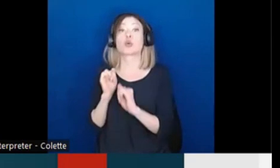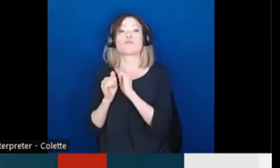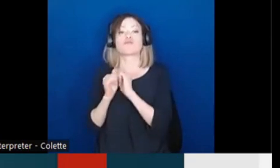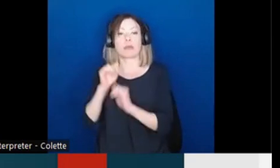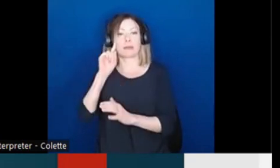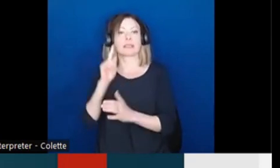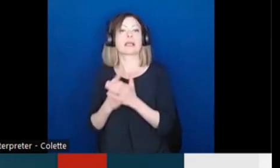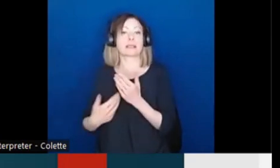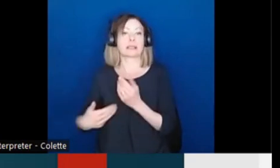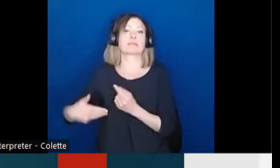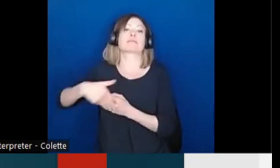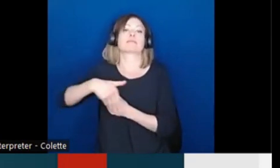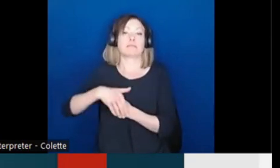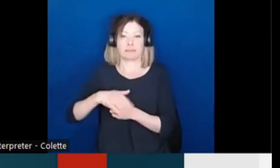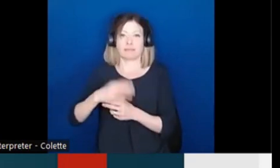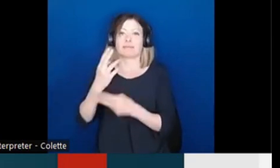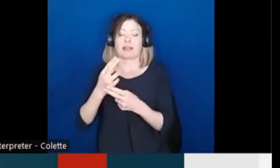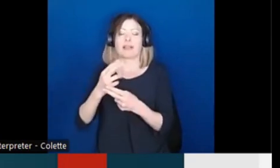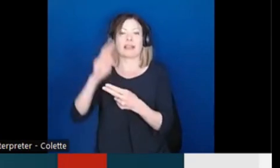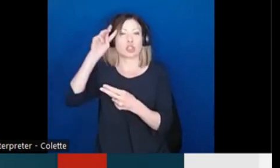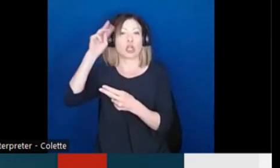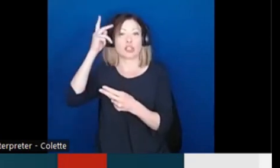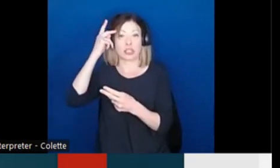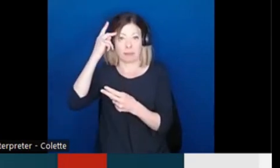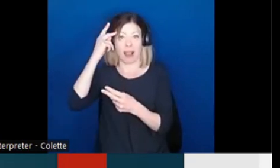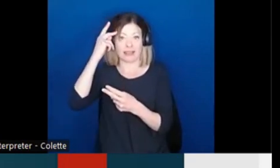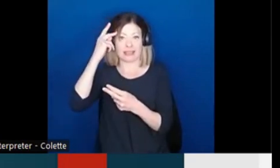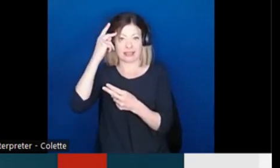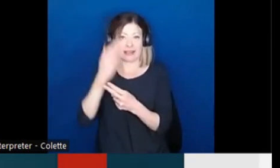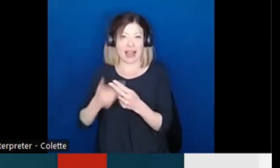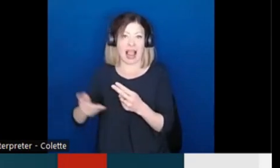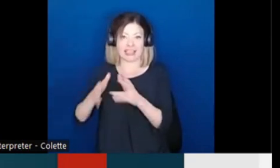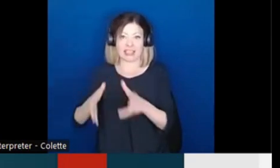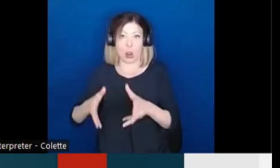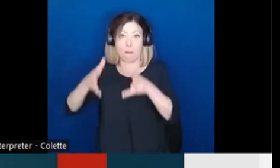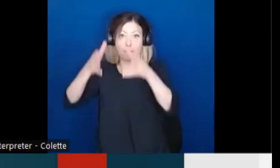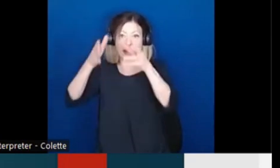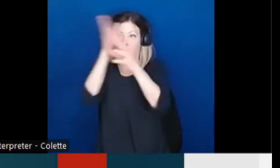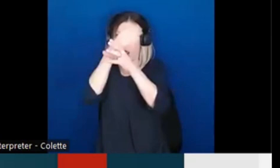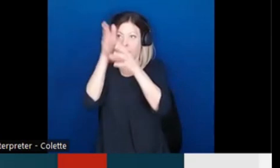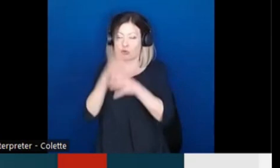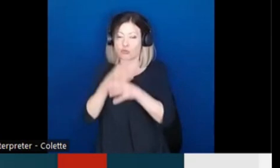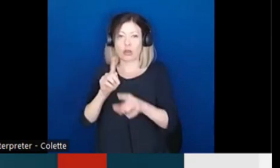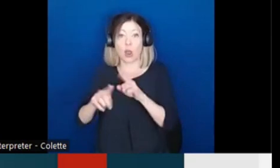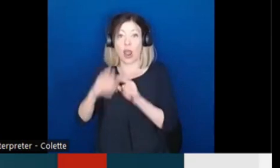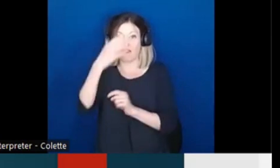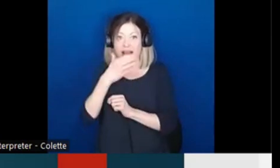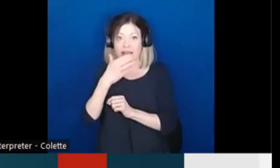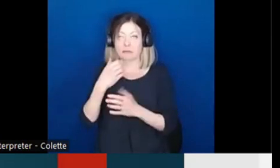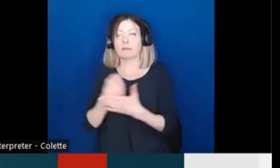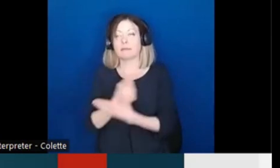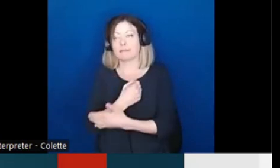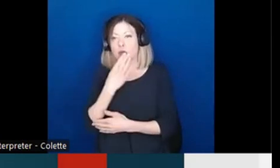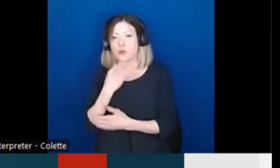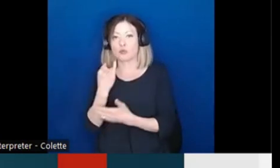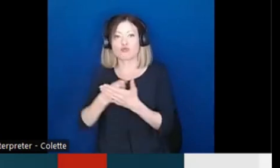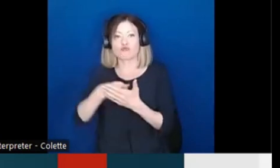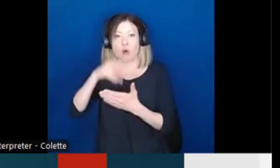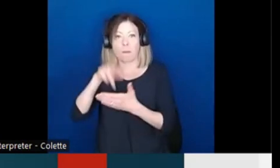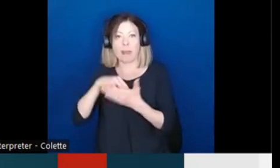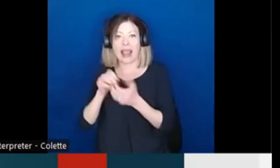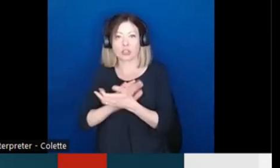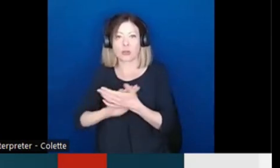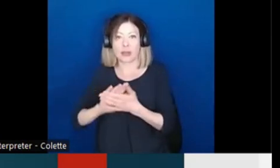with, changed his mind, painted a pillar over himself, used the wrong paint. In time,